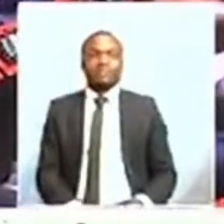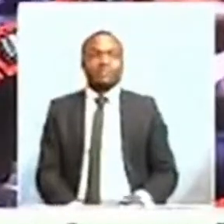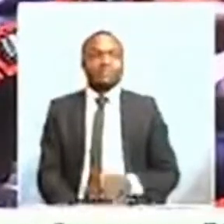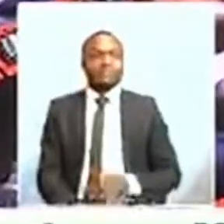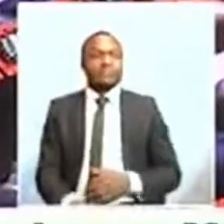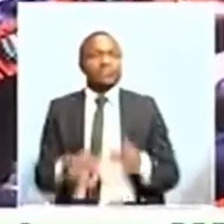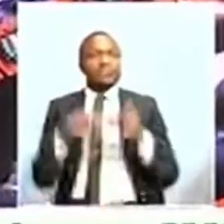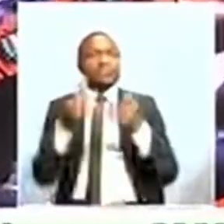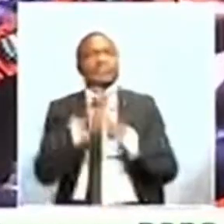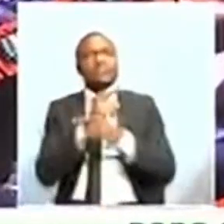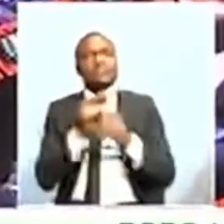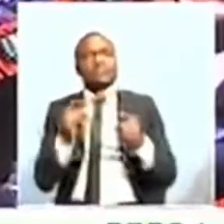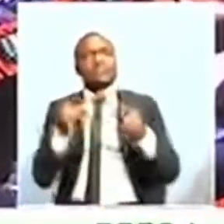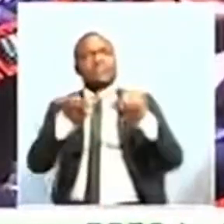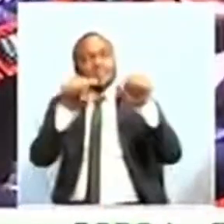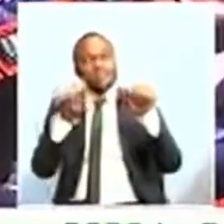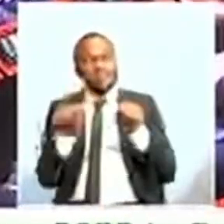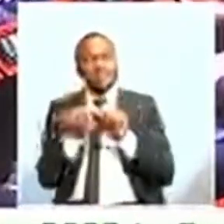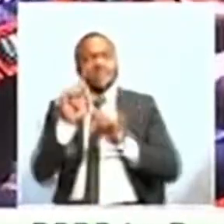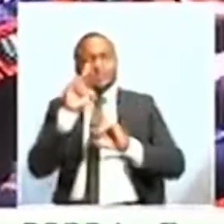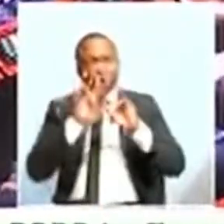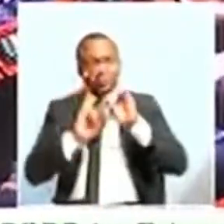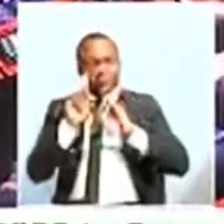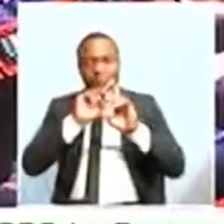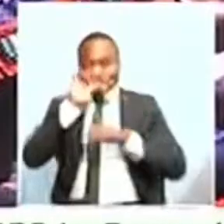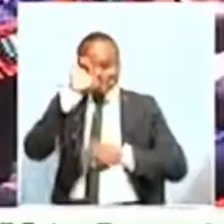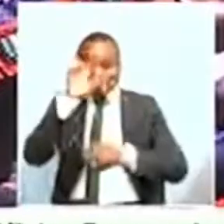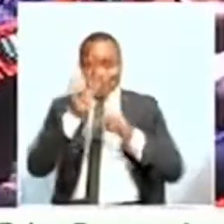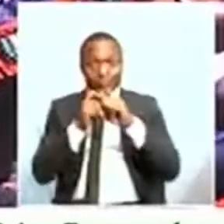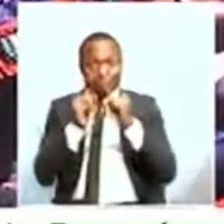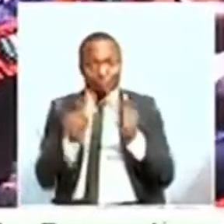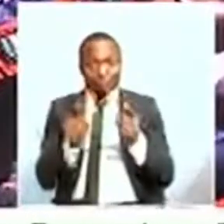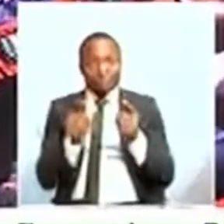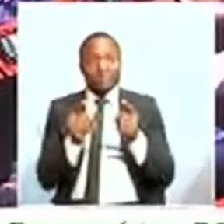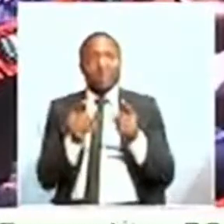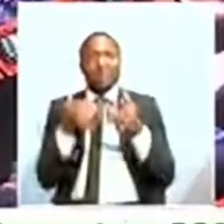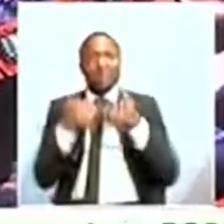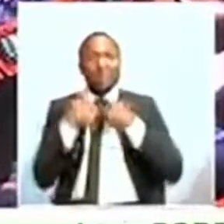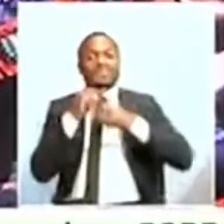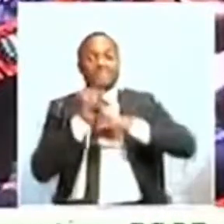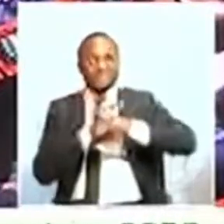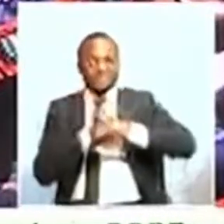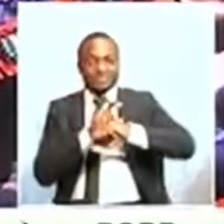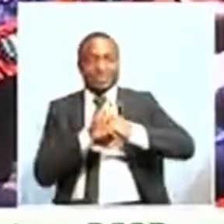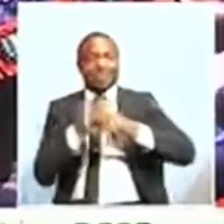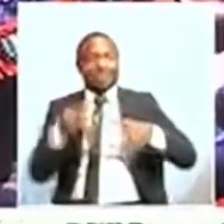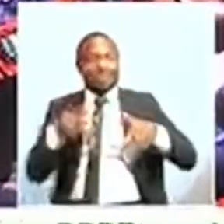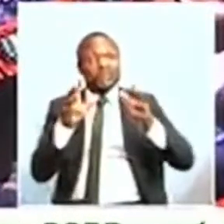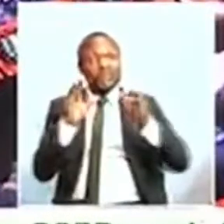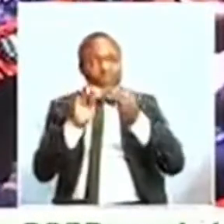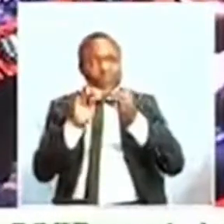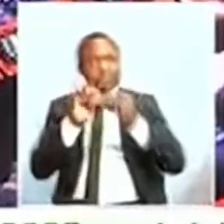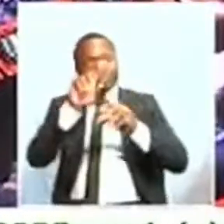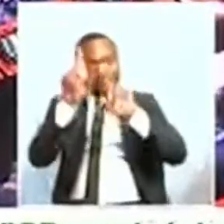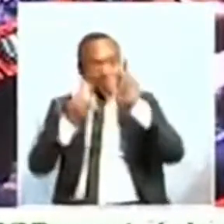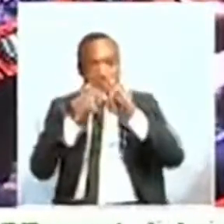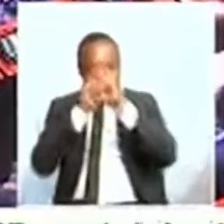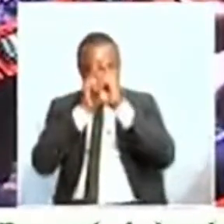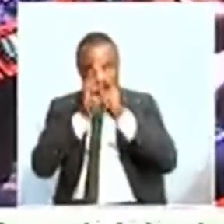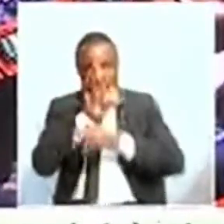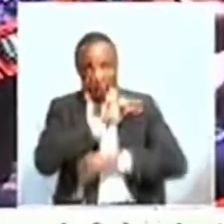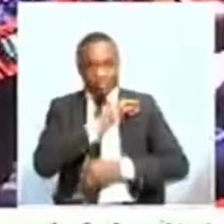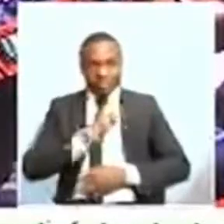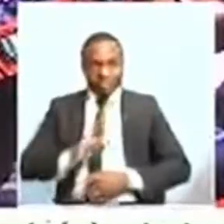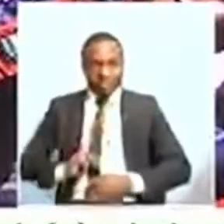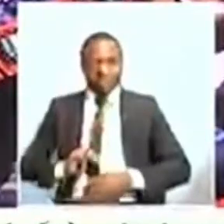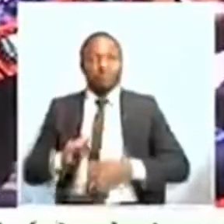Now it's just a general discussion on the mines. But anyway, we have time, so I'll allow more questions. The Honorable Member